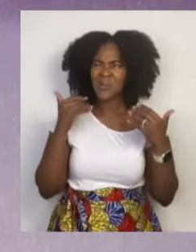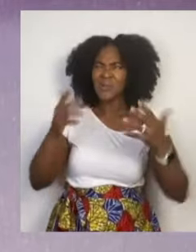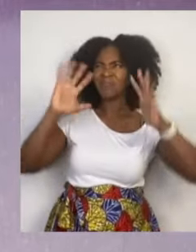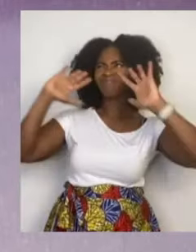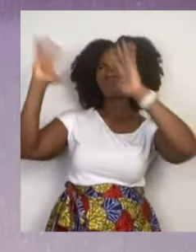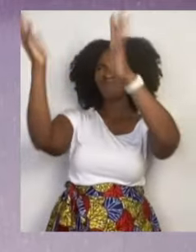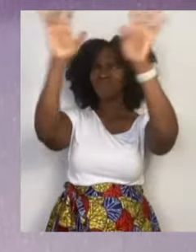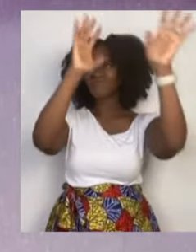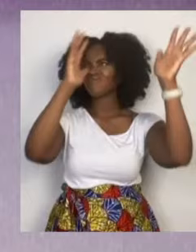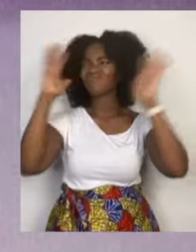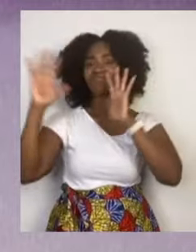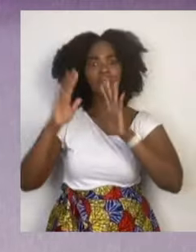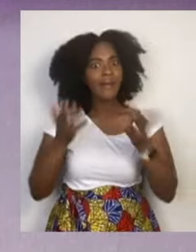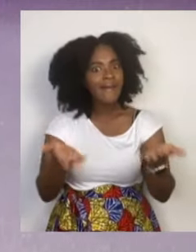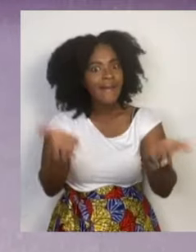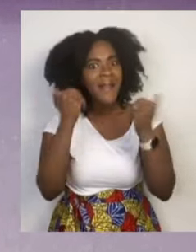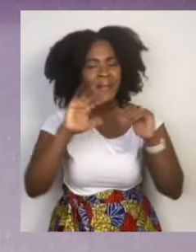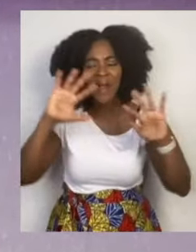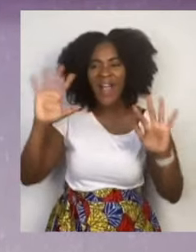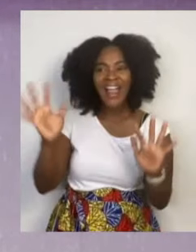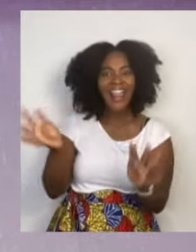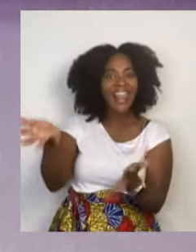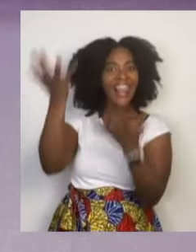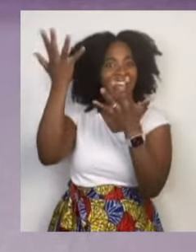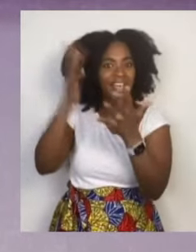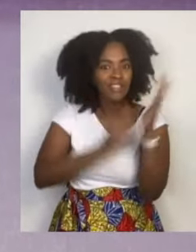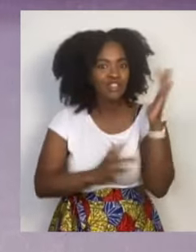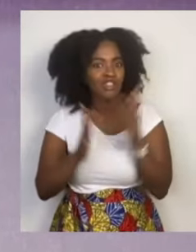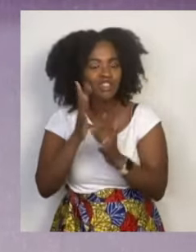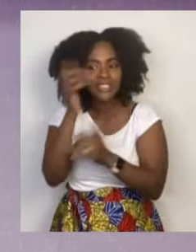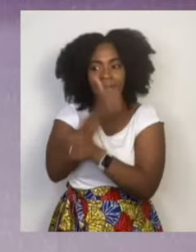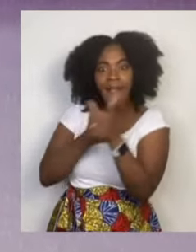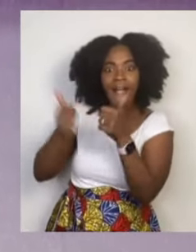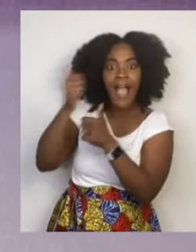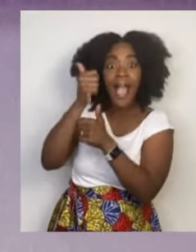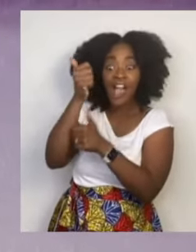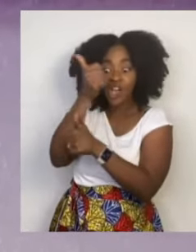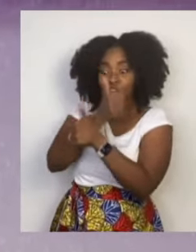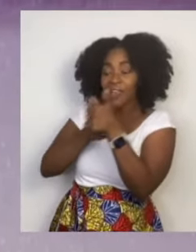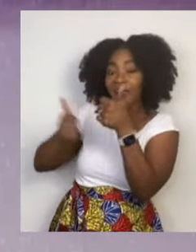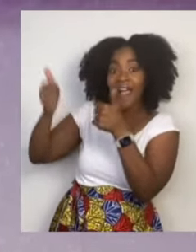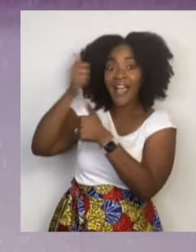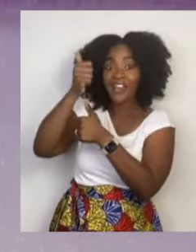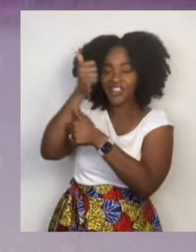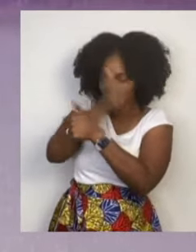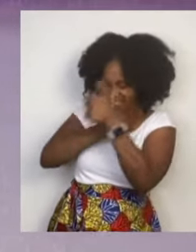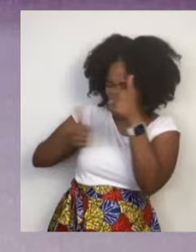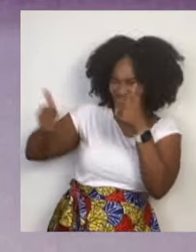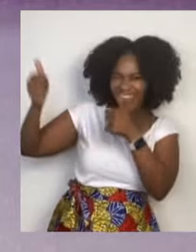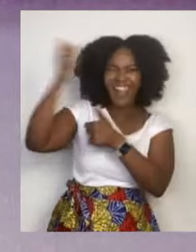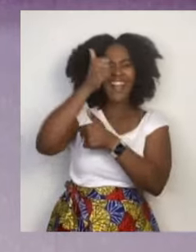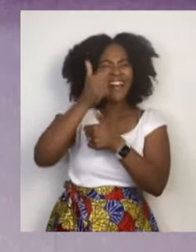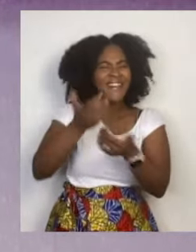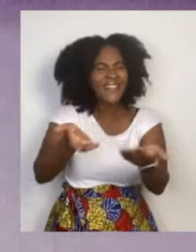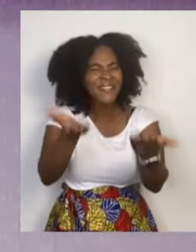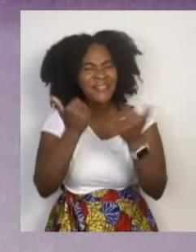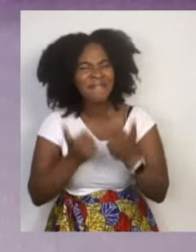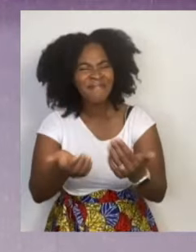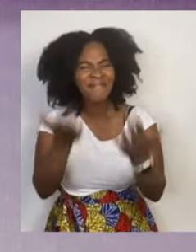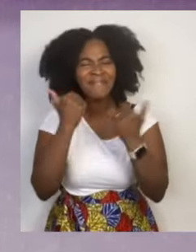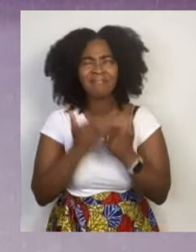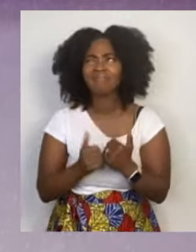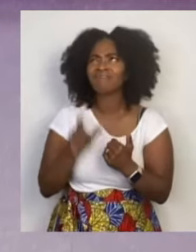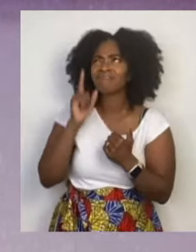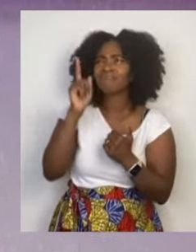up higher and higher and higher. He's worthy to